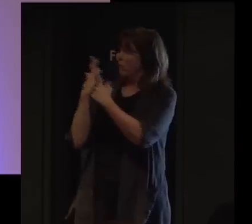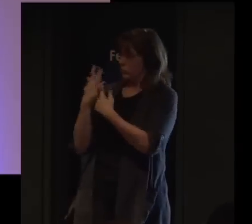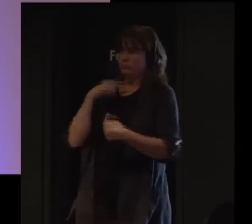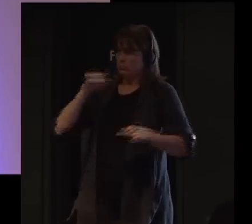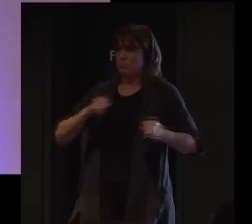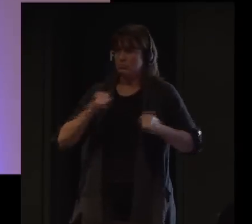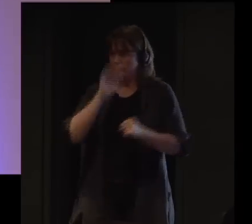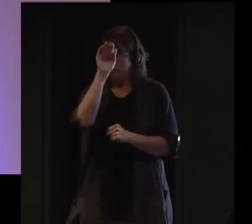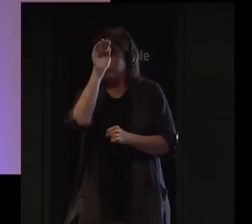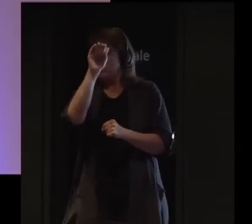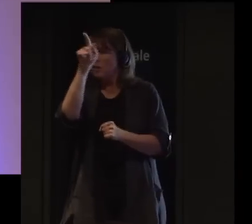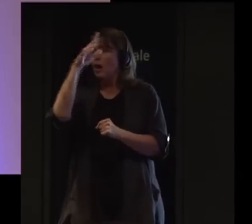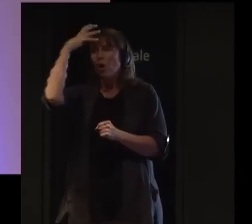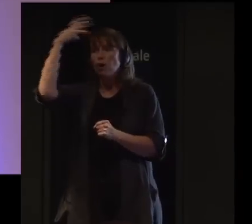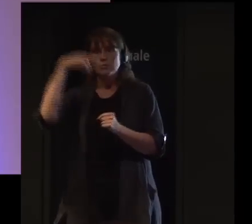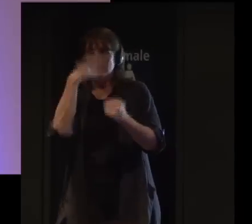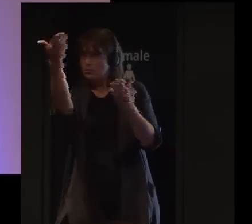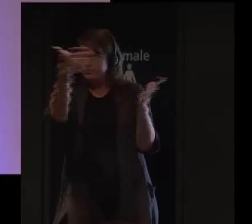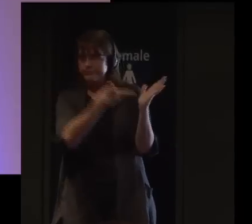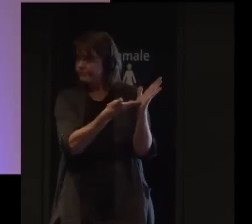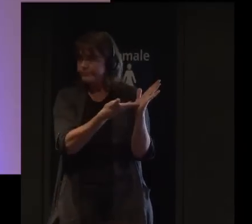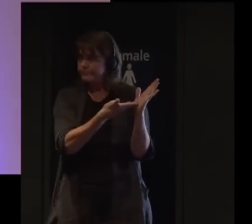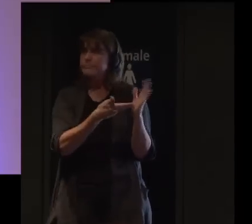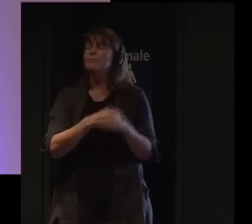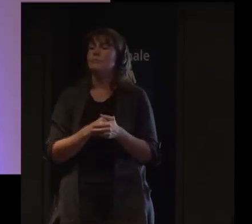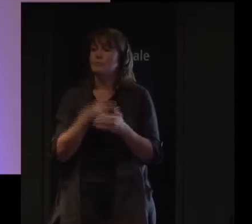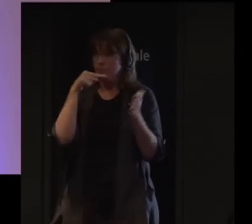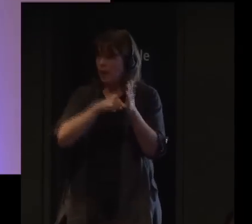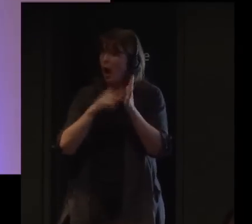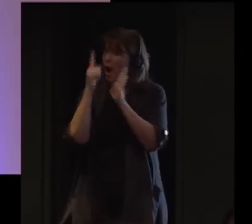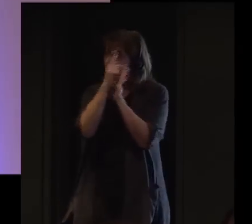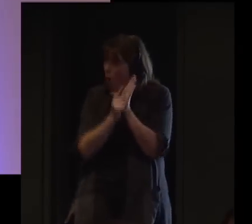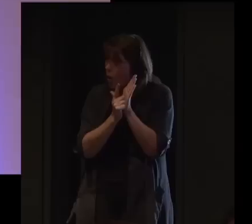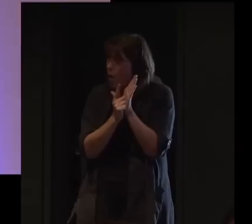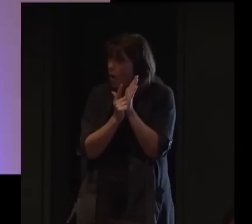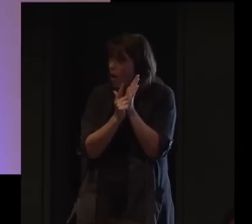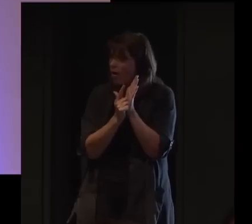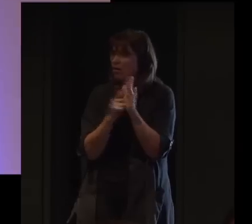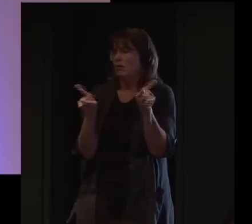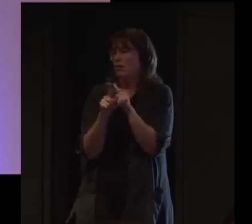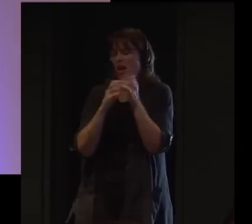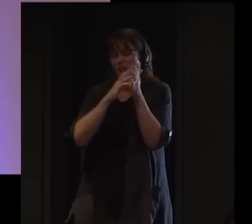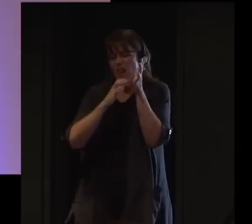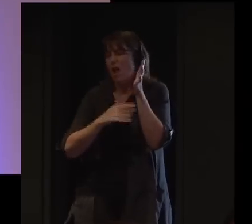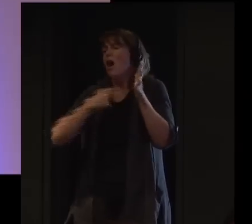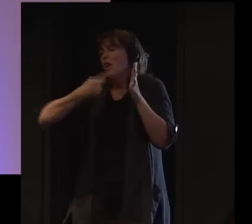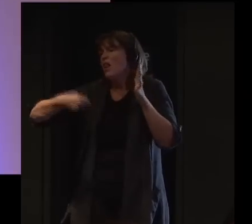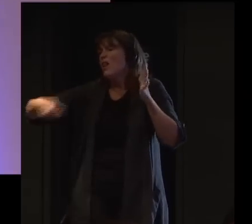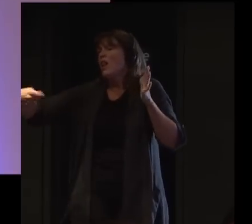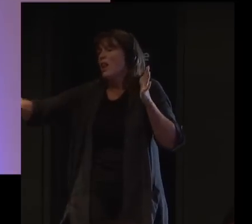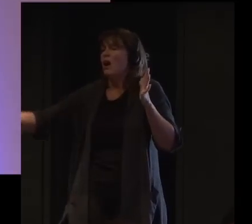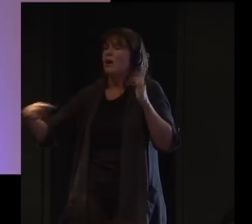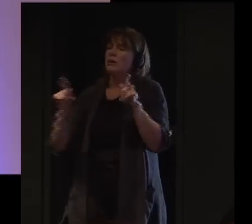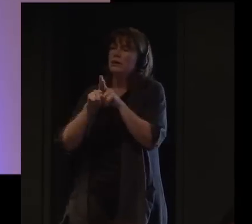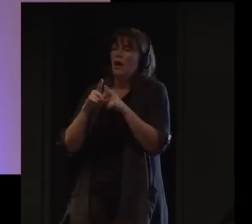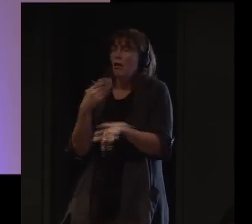version, because you can imagine those are legal text, and it's a bit boring, and it's much easier to go